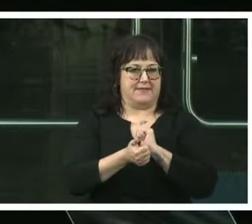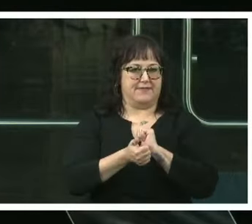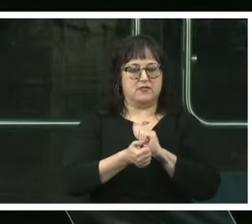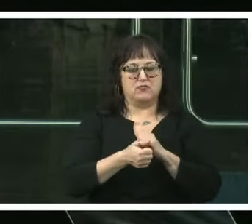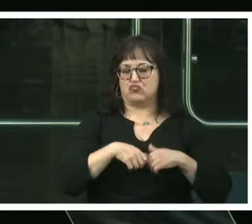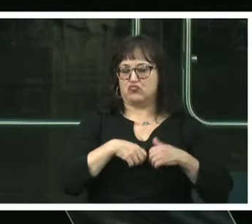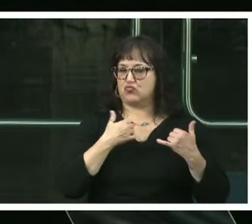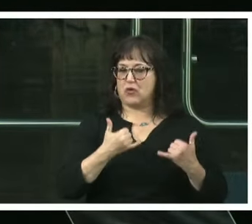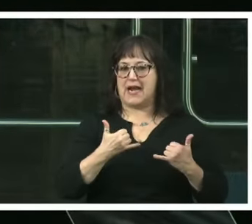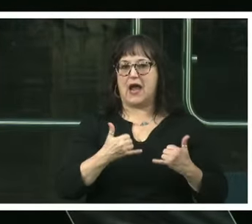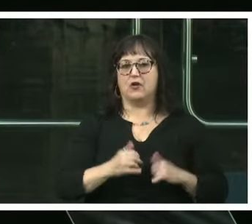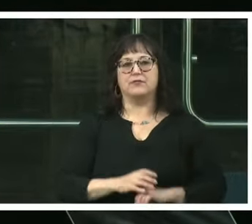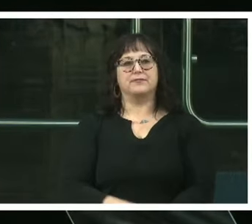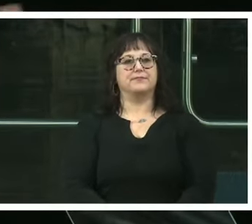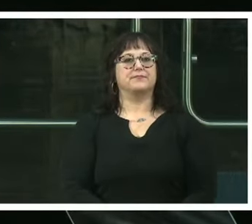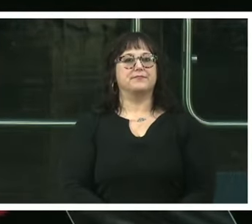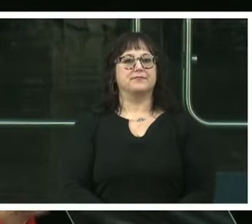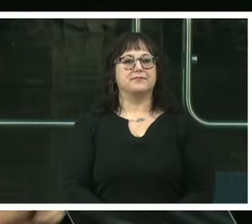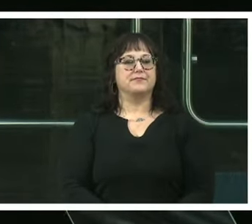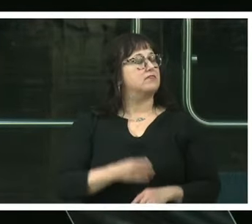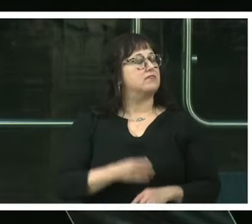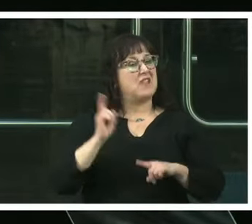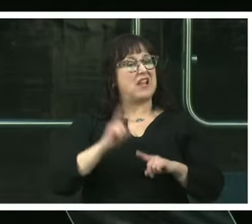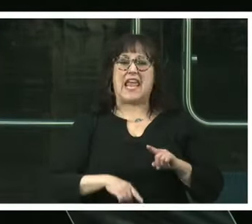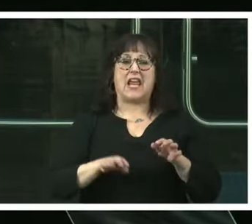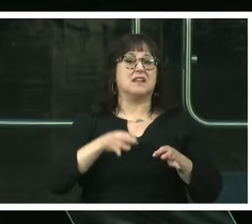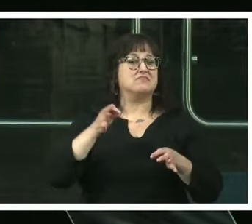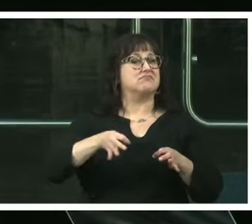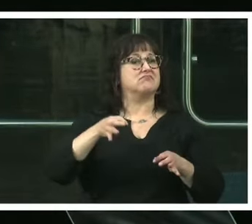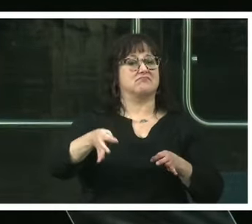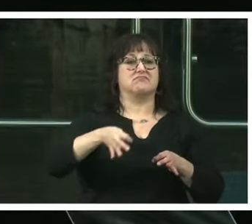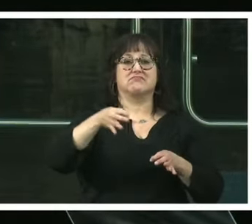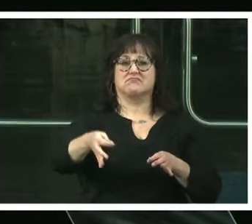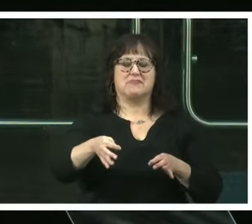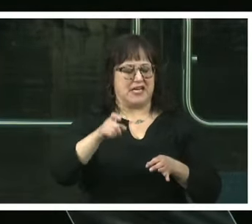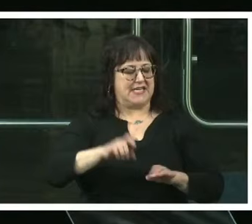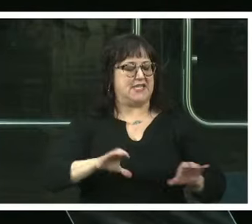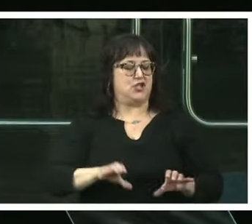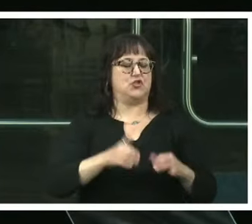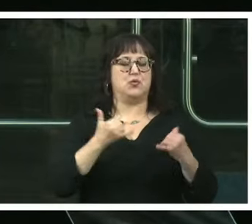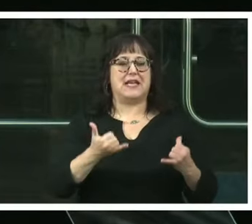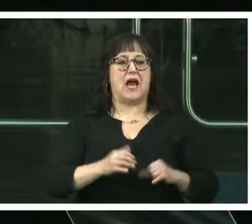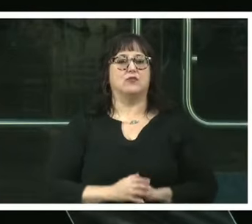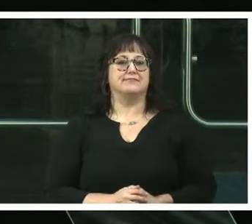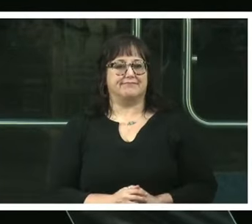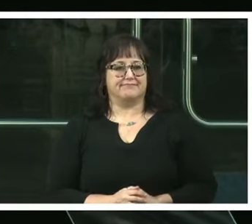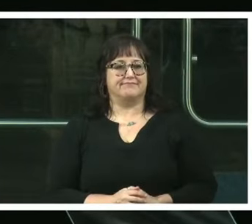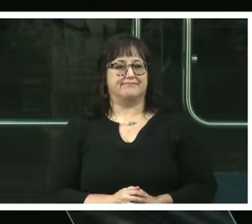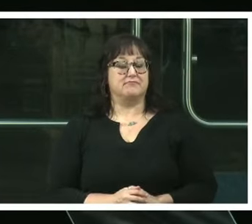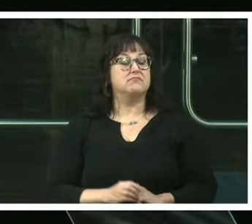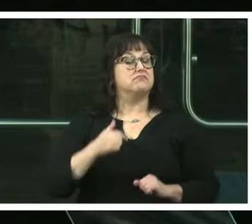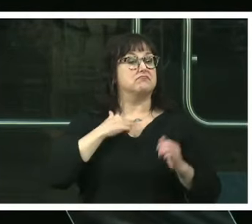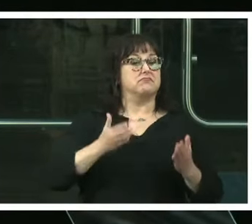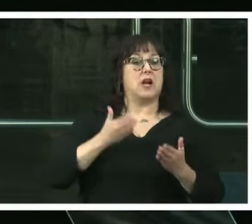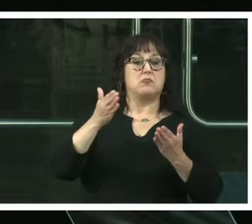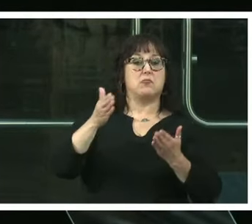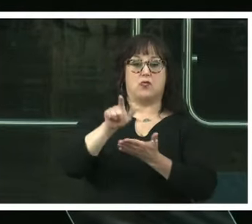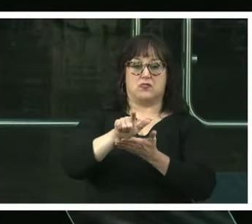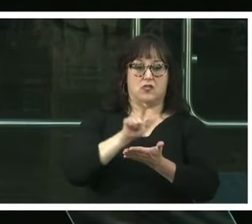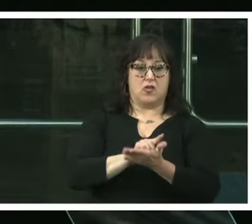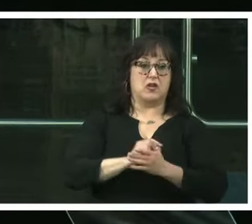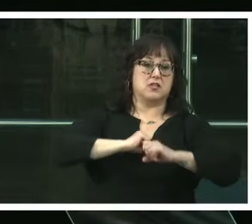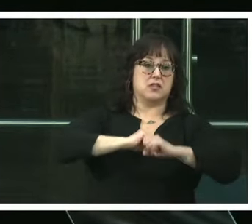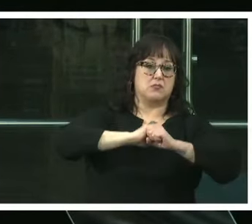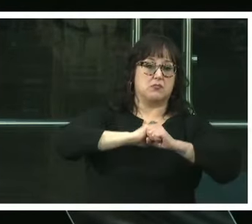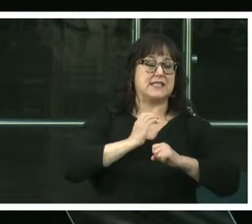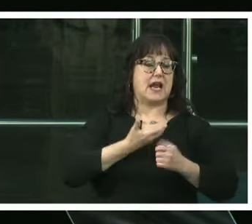now. We can't wait till next year, right now. I'm proposing legislation to protect